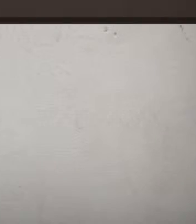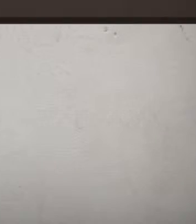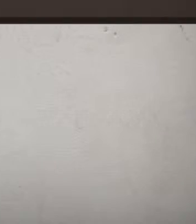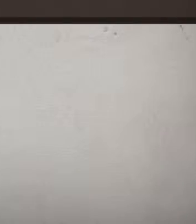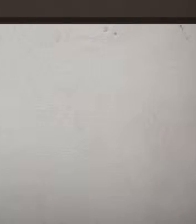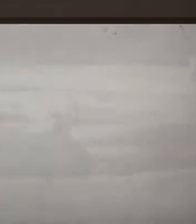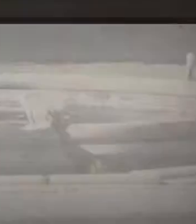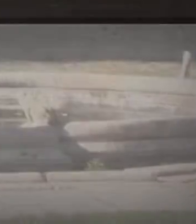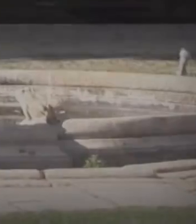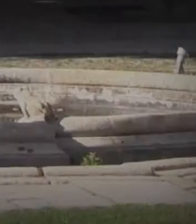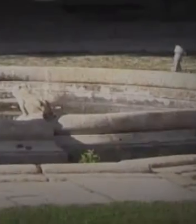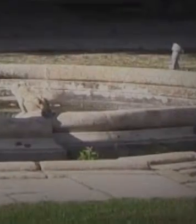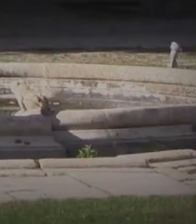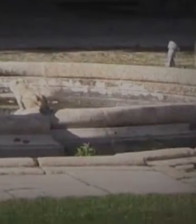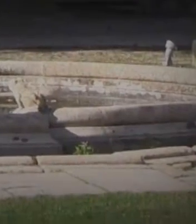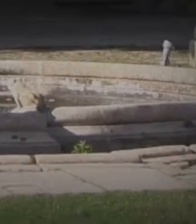The Three Villages.